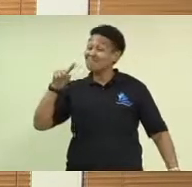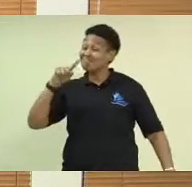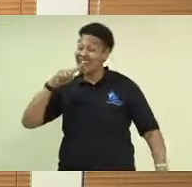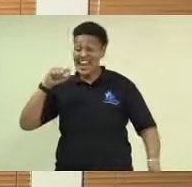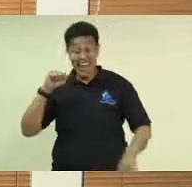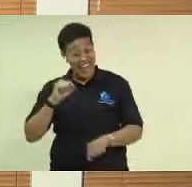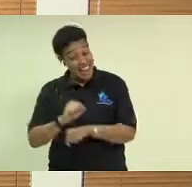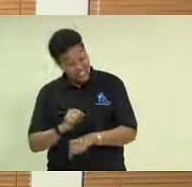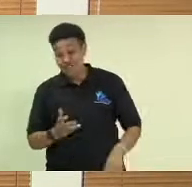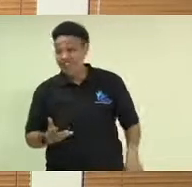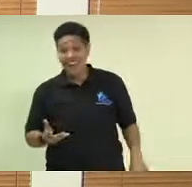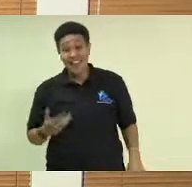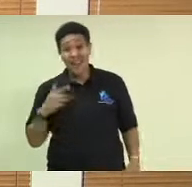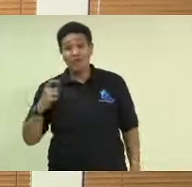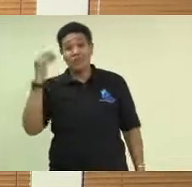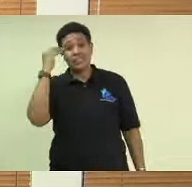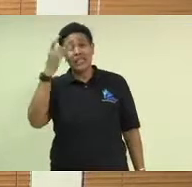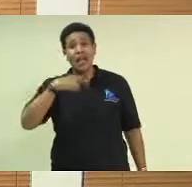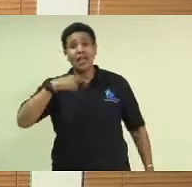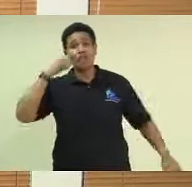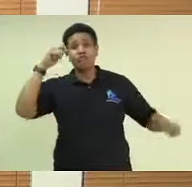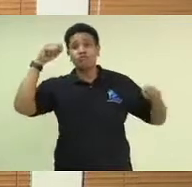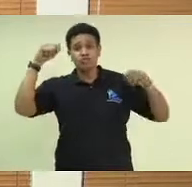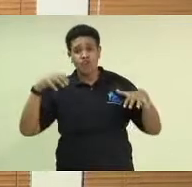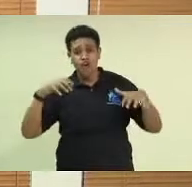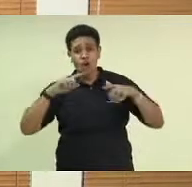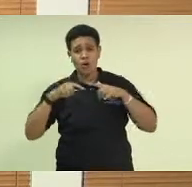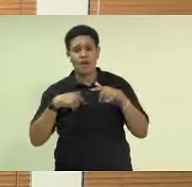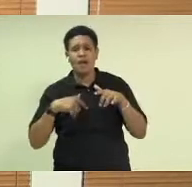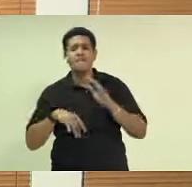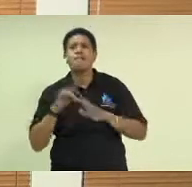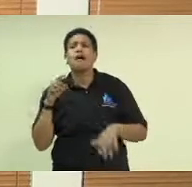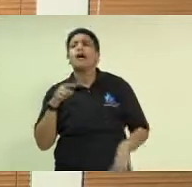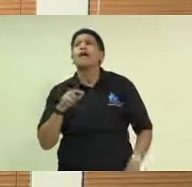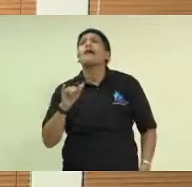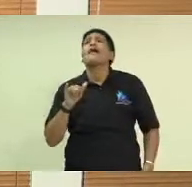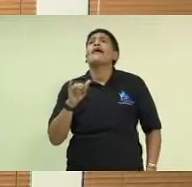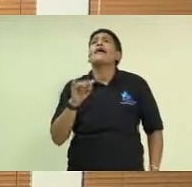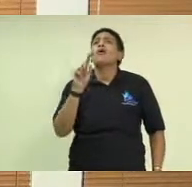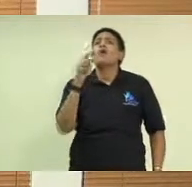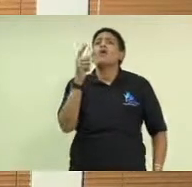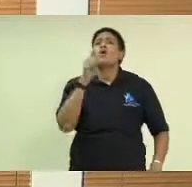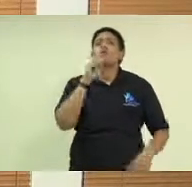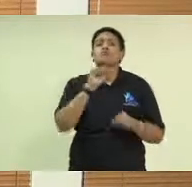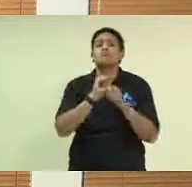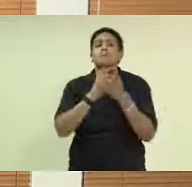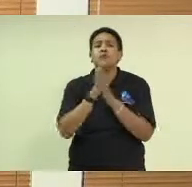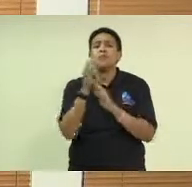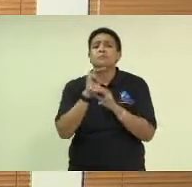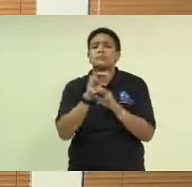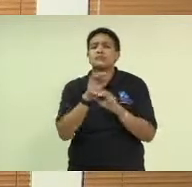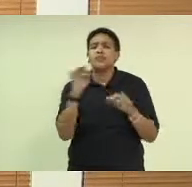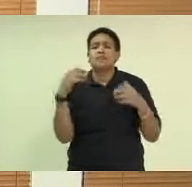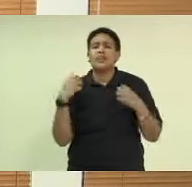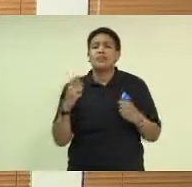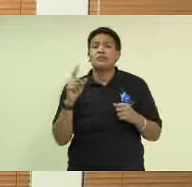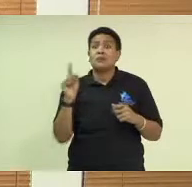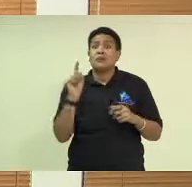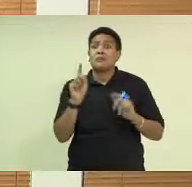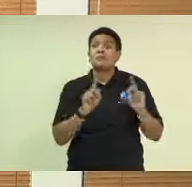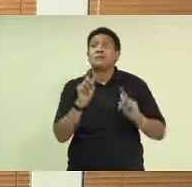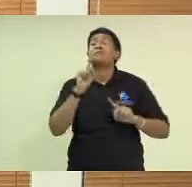must tell you, I was shocked when I discovered this, only having become Minister of Health, where